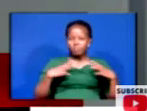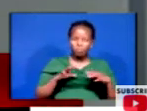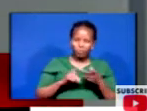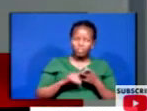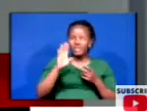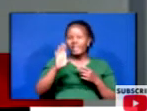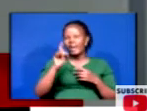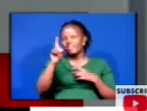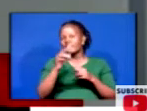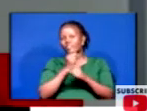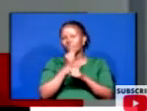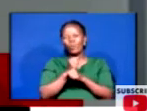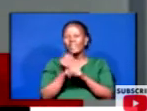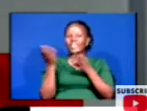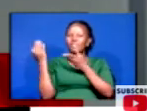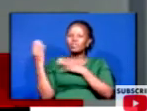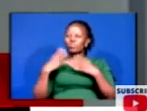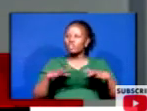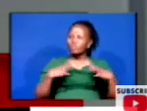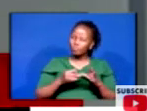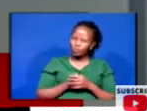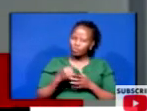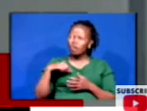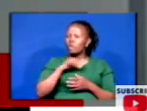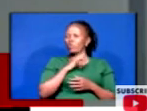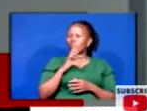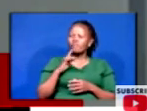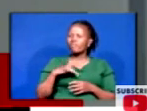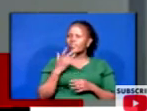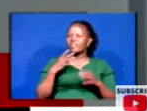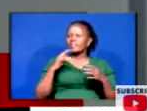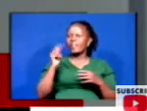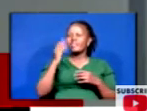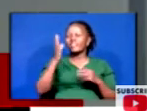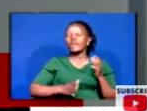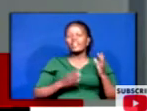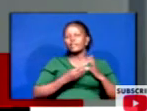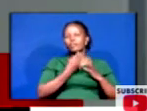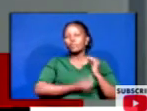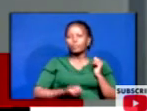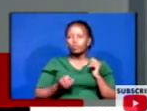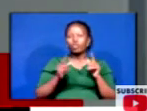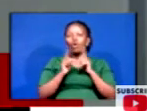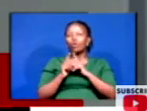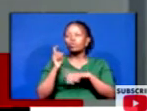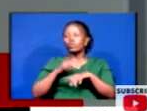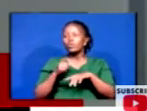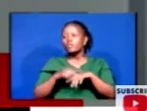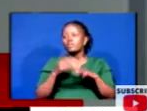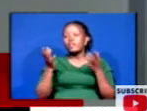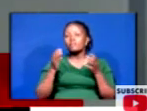Mwananchi, you end up taking a lot of pride as a Kenyan when you see how the Supreme Court and the courts of Kenya execute